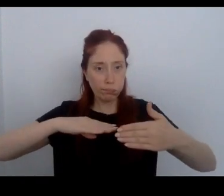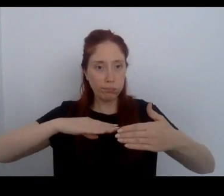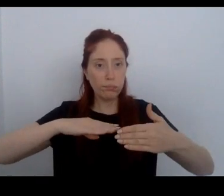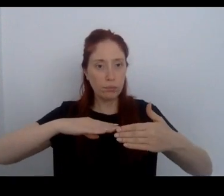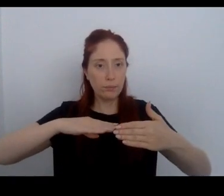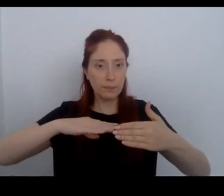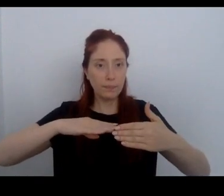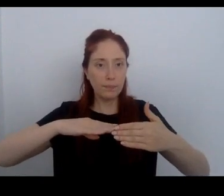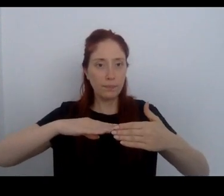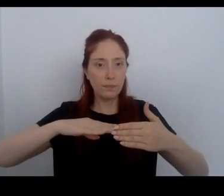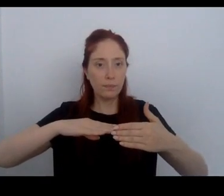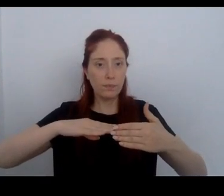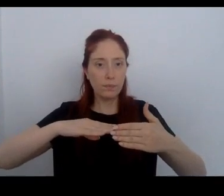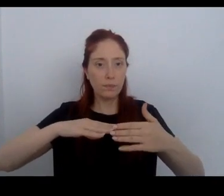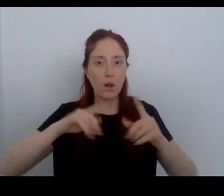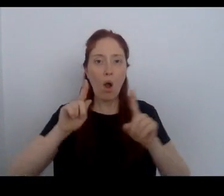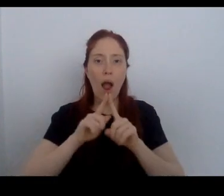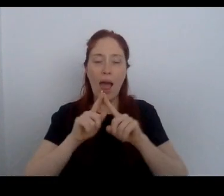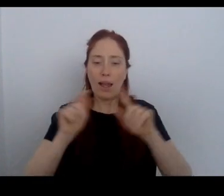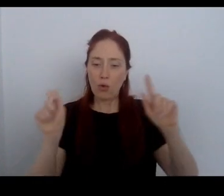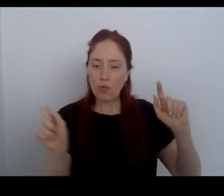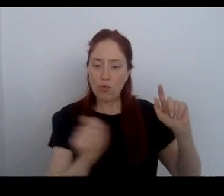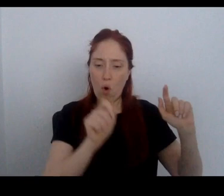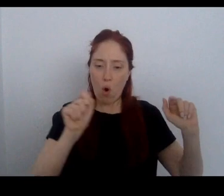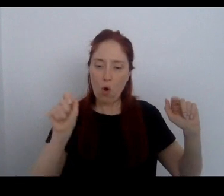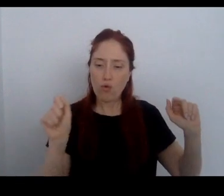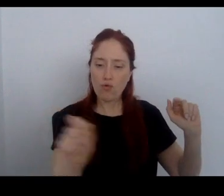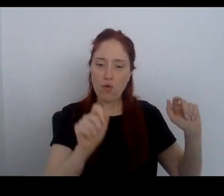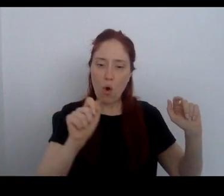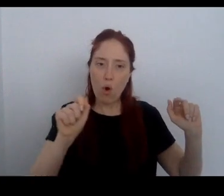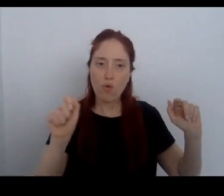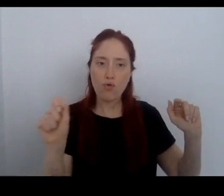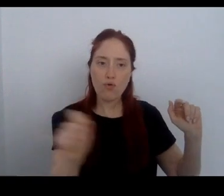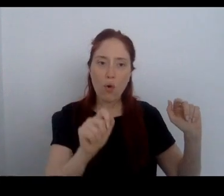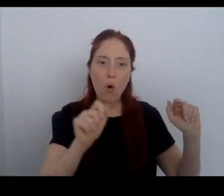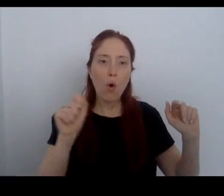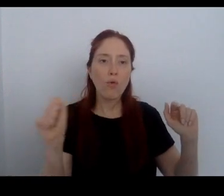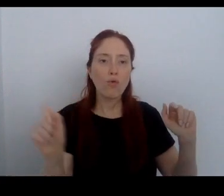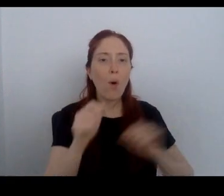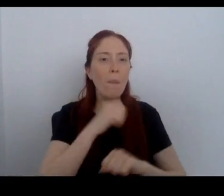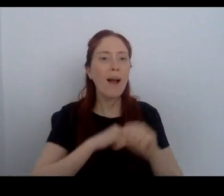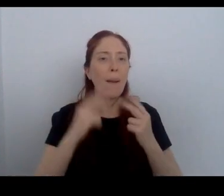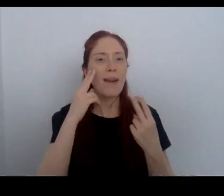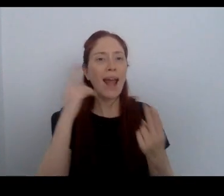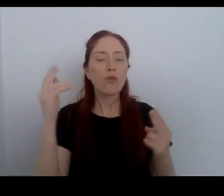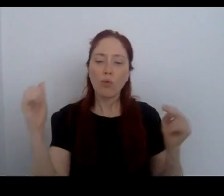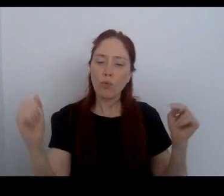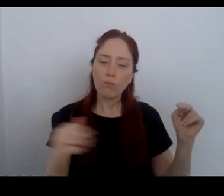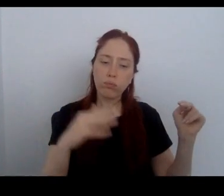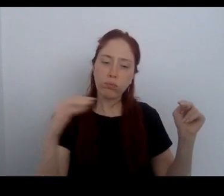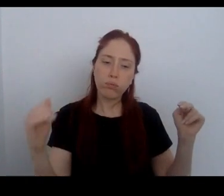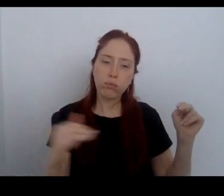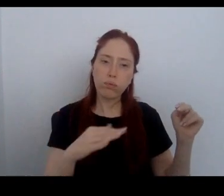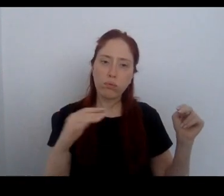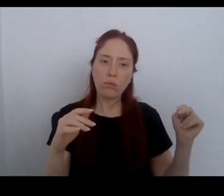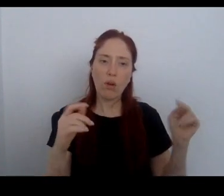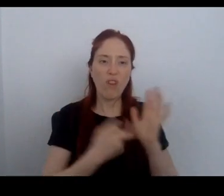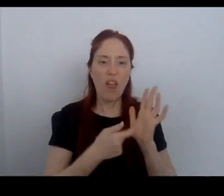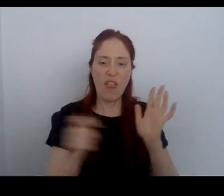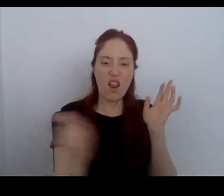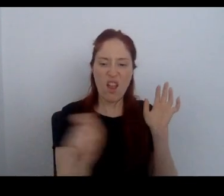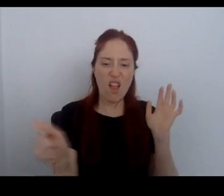of going with that natural flow of the long edge of the chair that I can see.